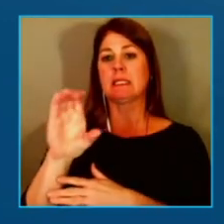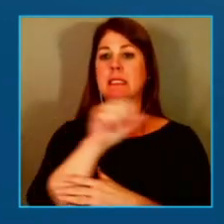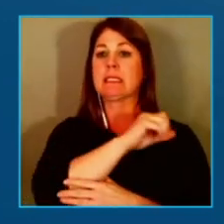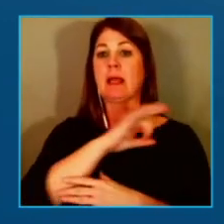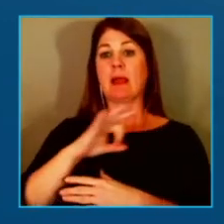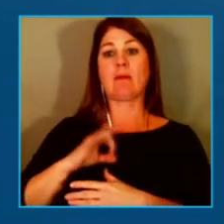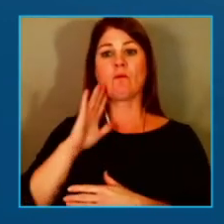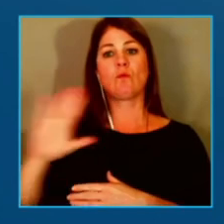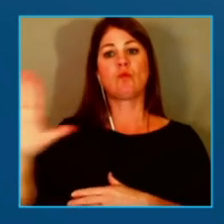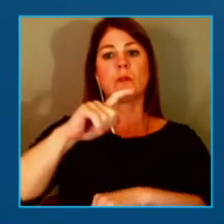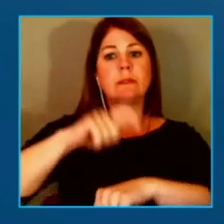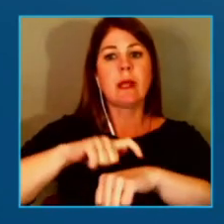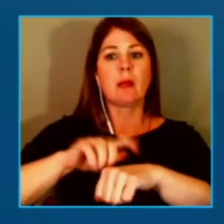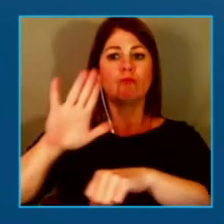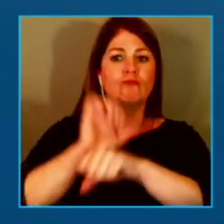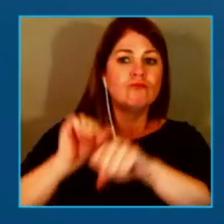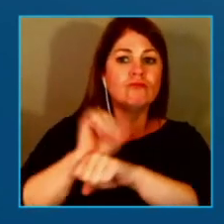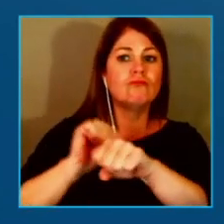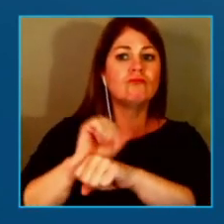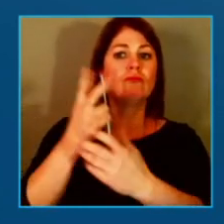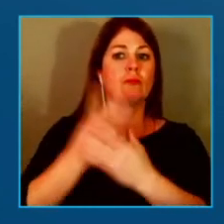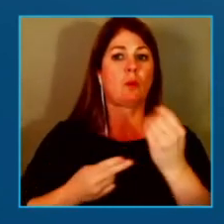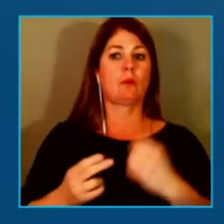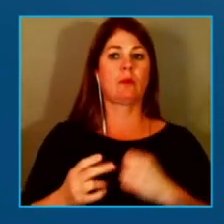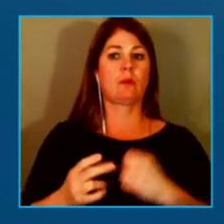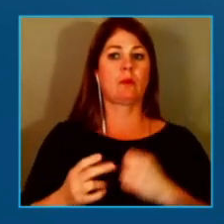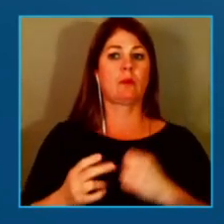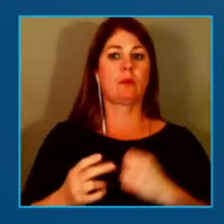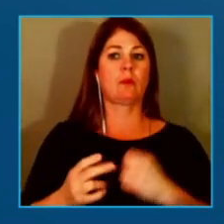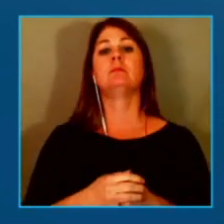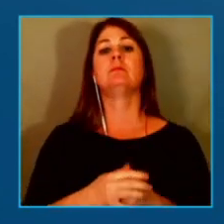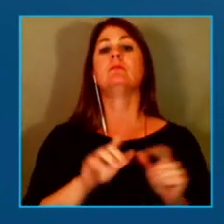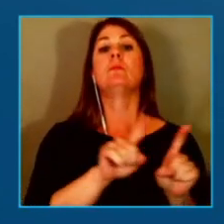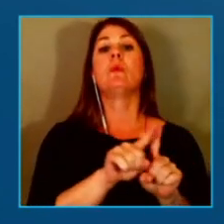effort. I would also like to